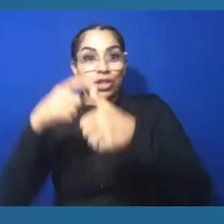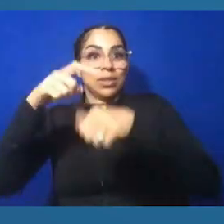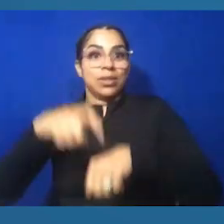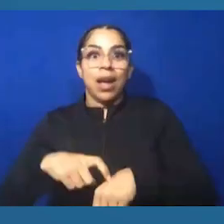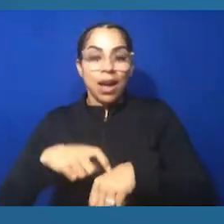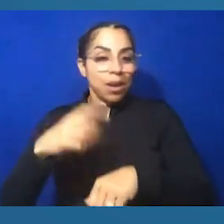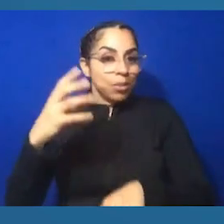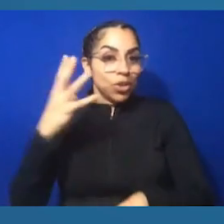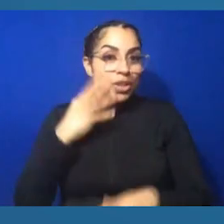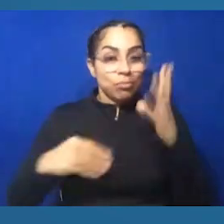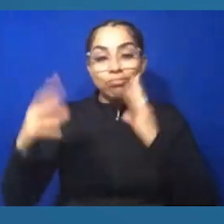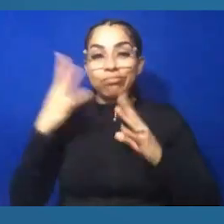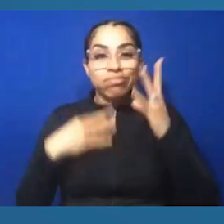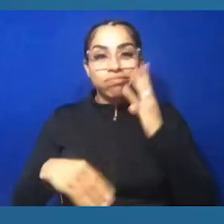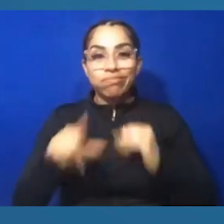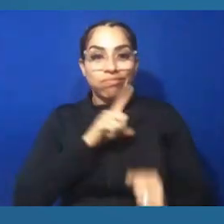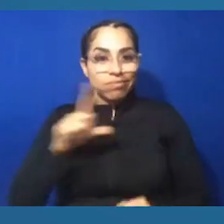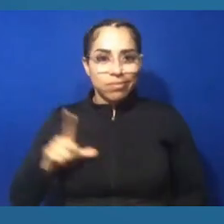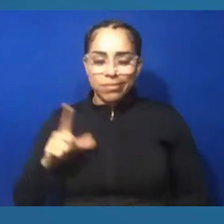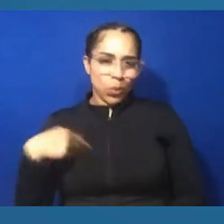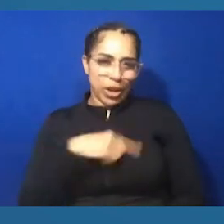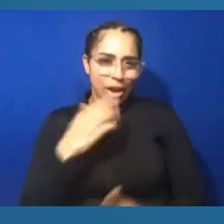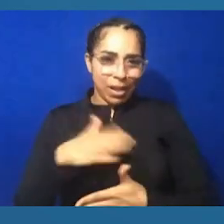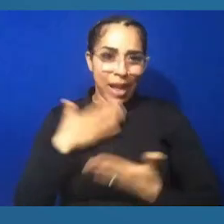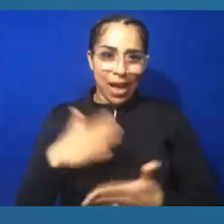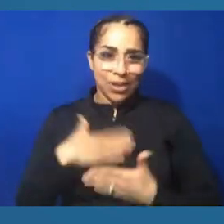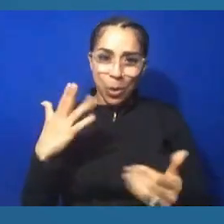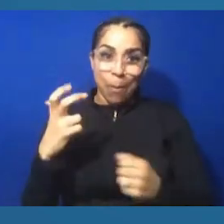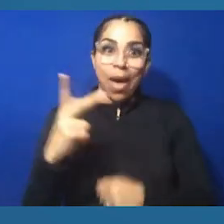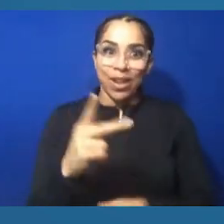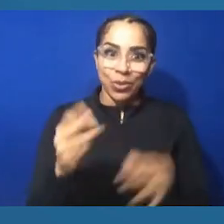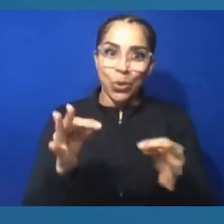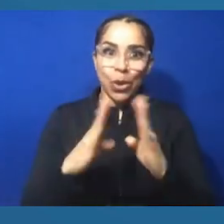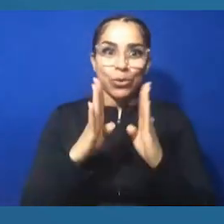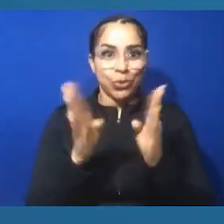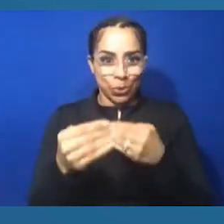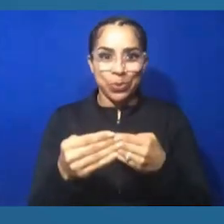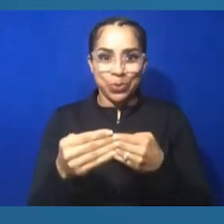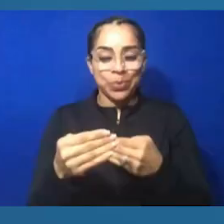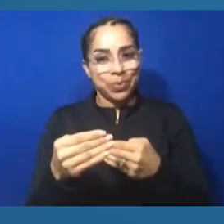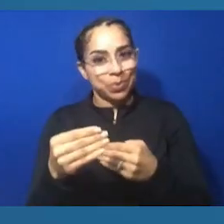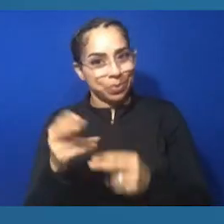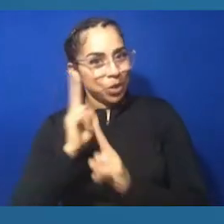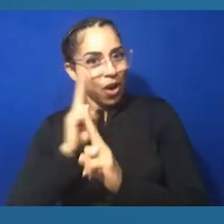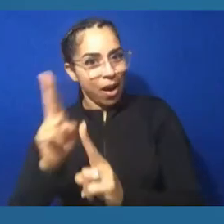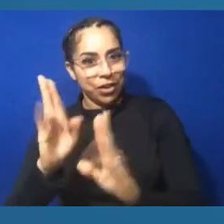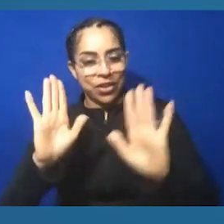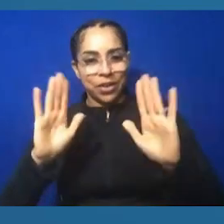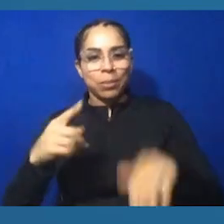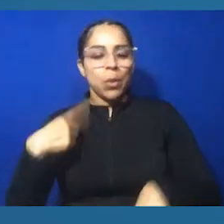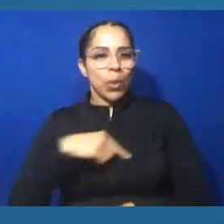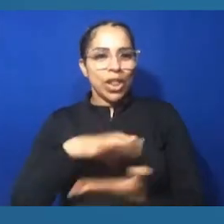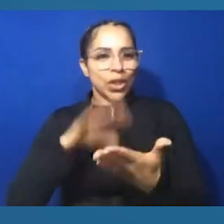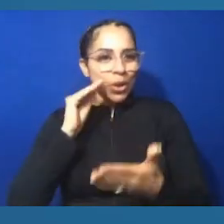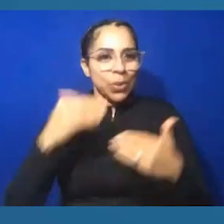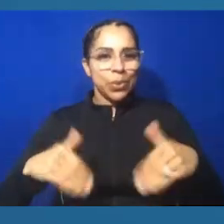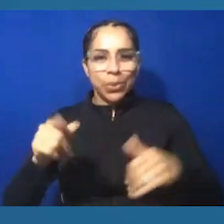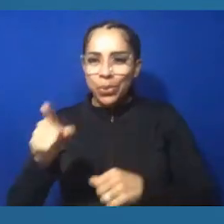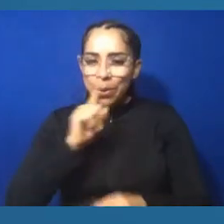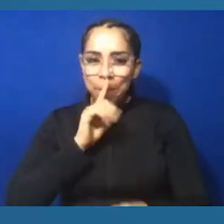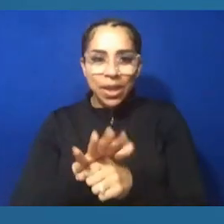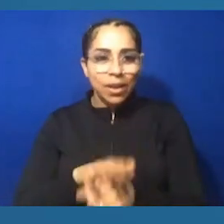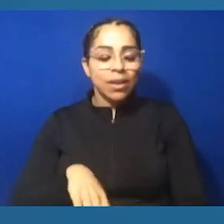By the way, we're glad to go back to the courtroom, Your Honor. But we learned how committed you are, what a